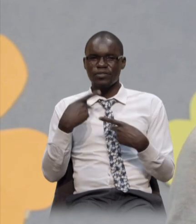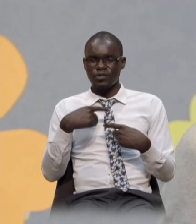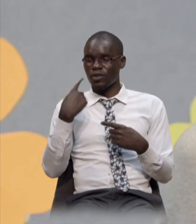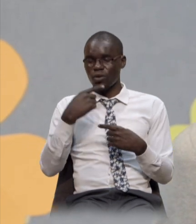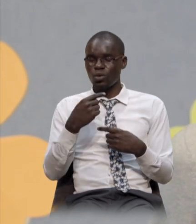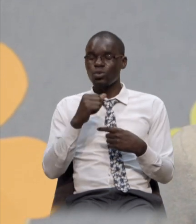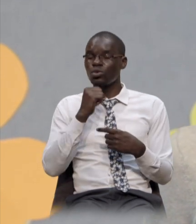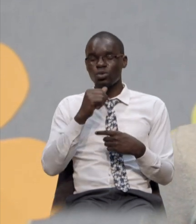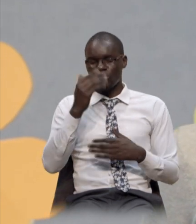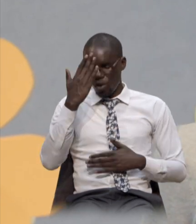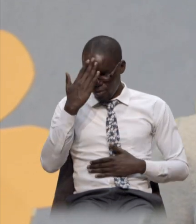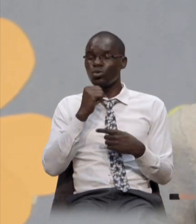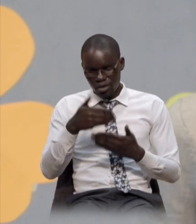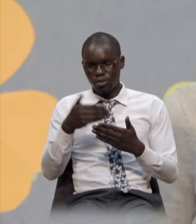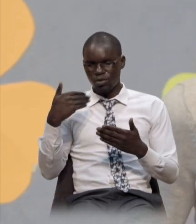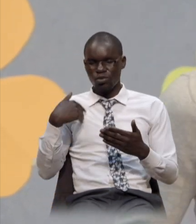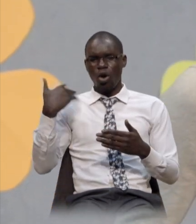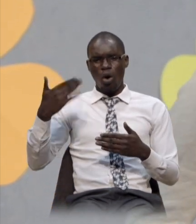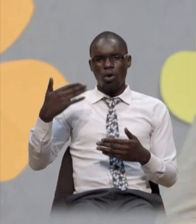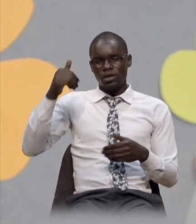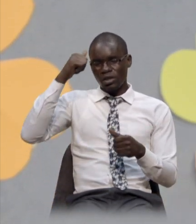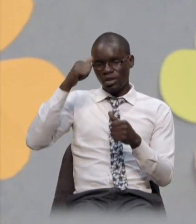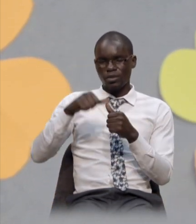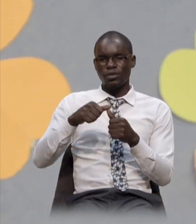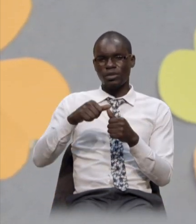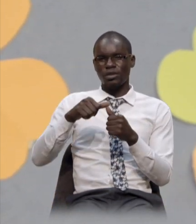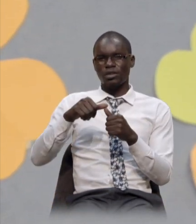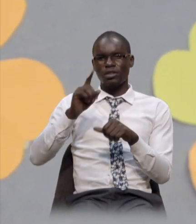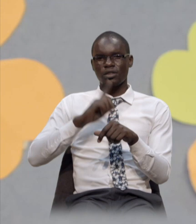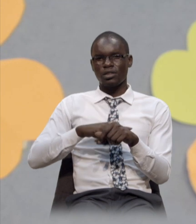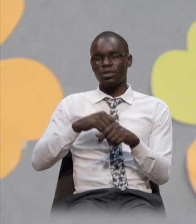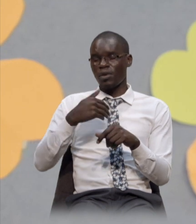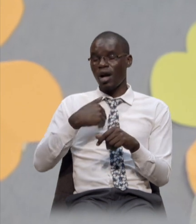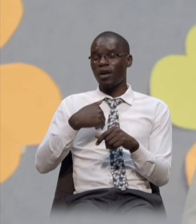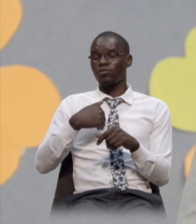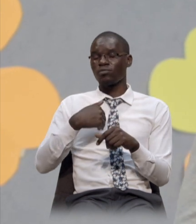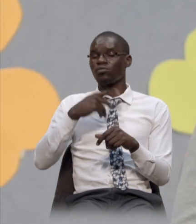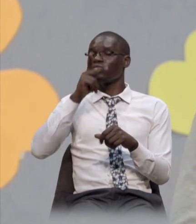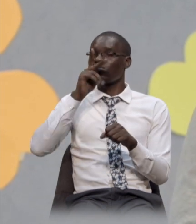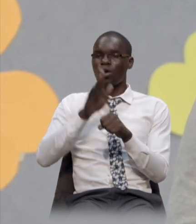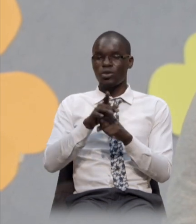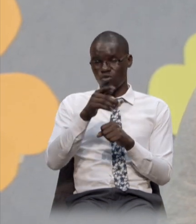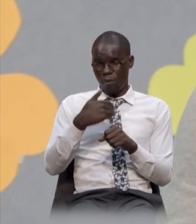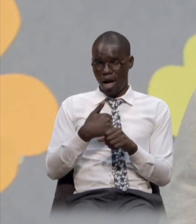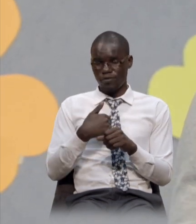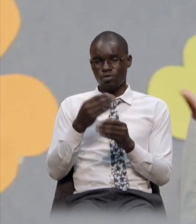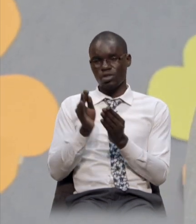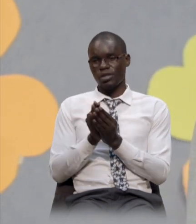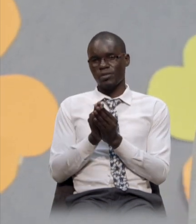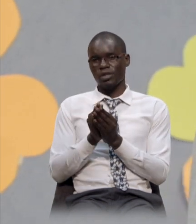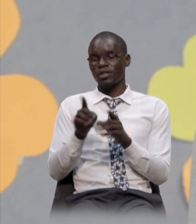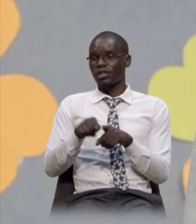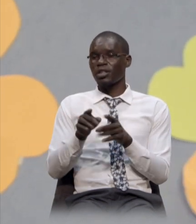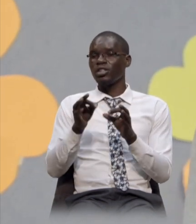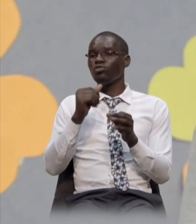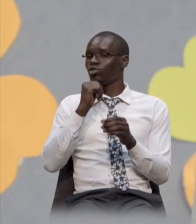disobeyed. You know, children, always remember that when we give a promise, it means you have to keep your promise. And if you don't